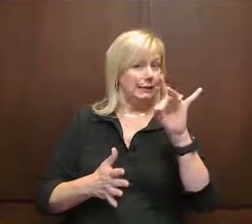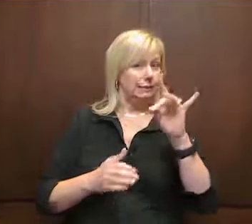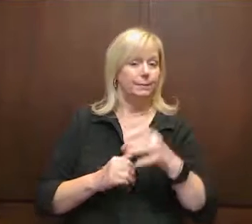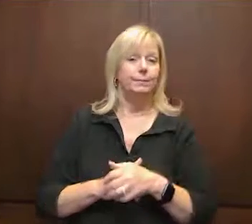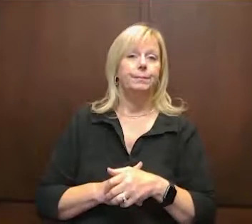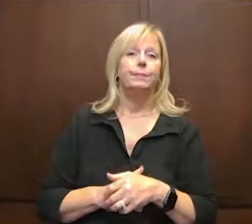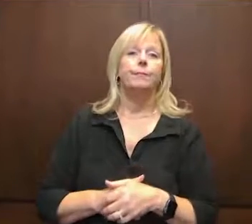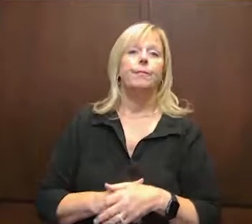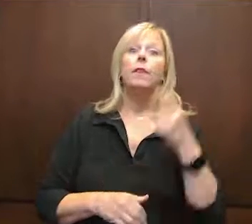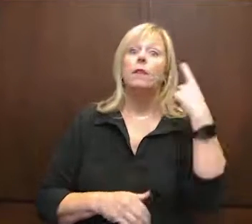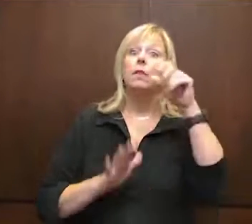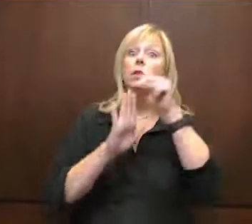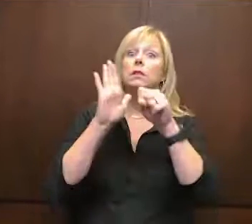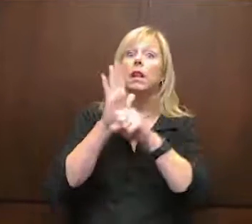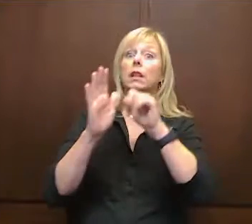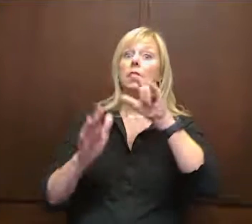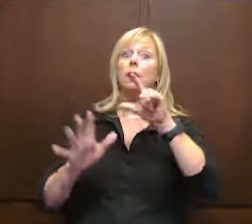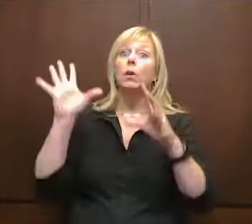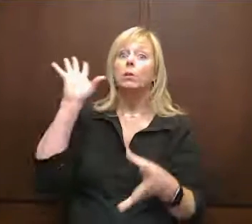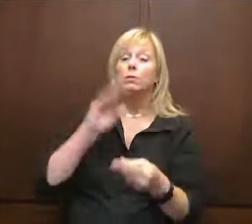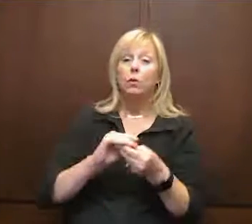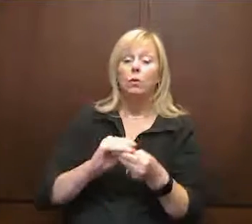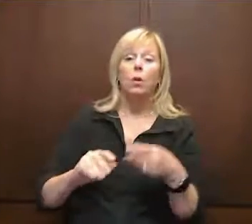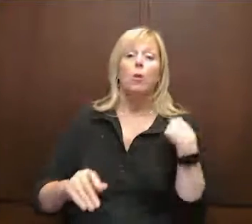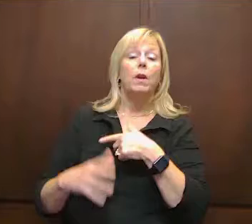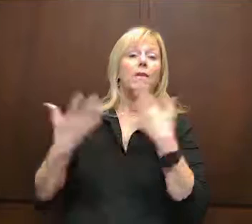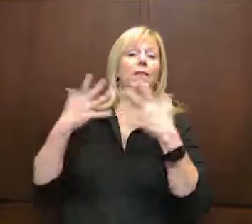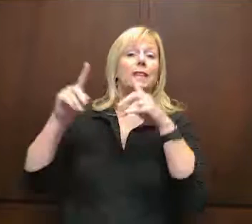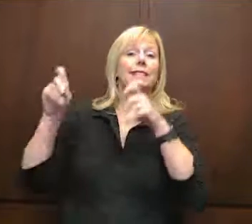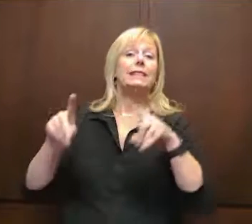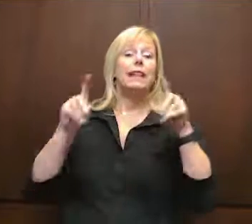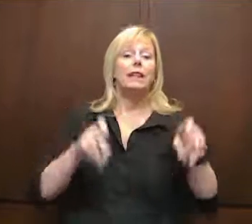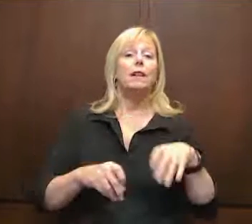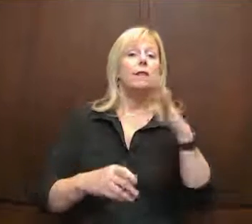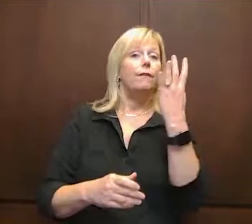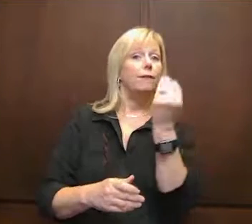20,798. For state totals, they have tested